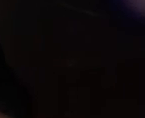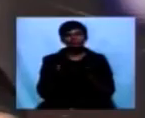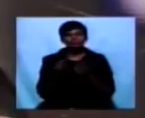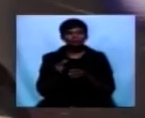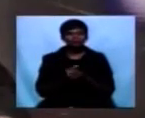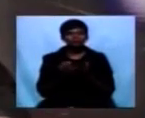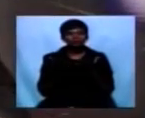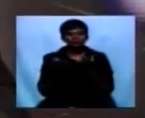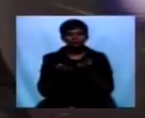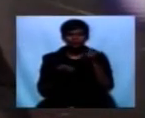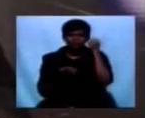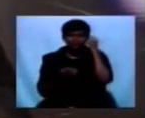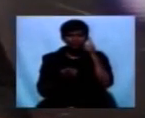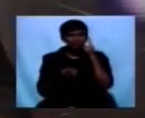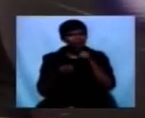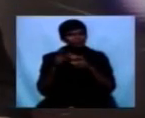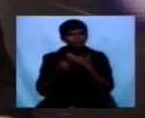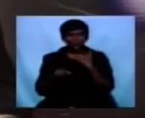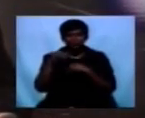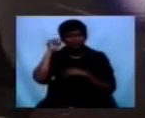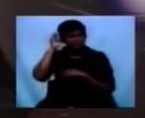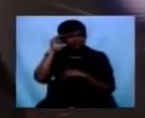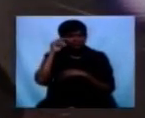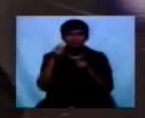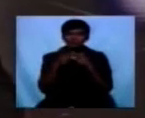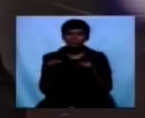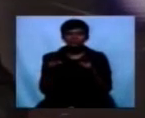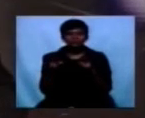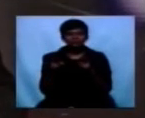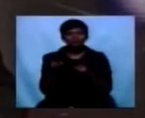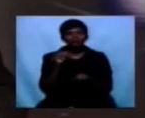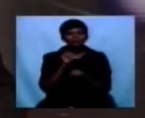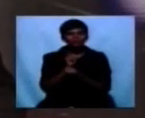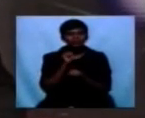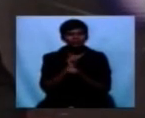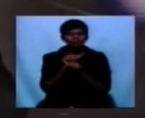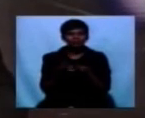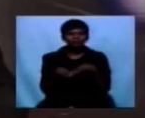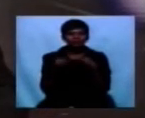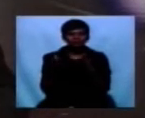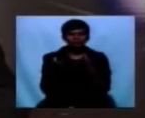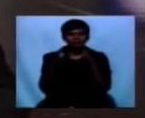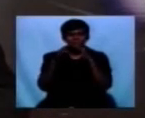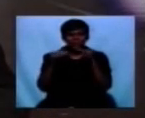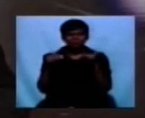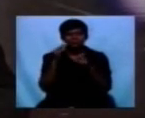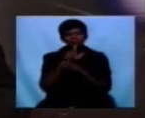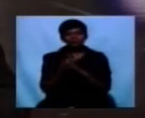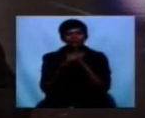to understand what is the scope of the ministry, what is the difference between works and supply, housing and infrastructure.